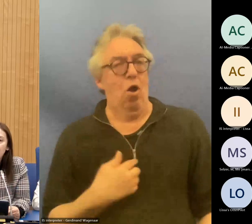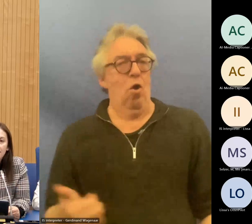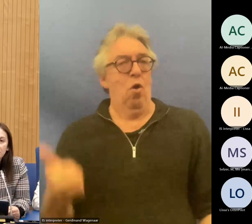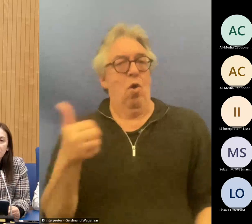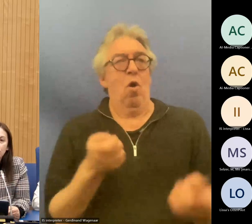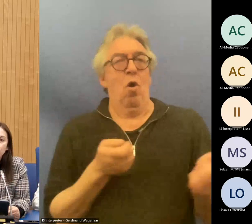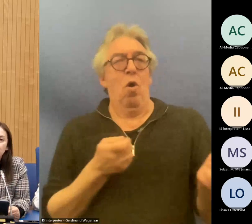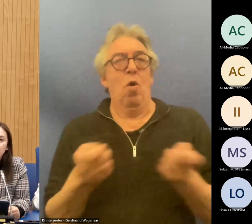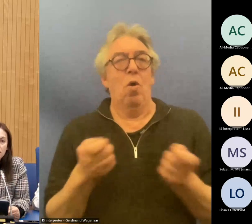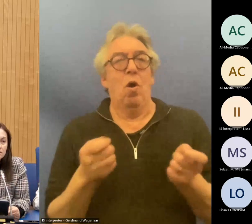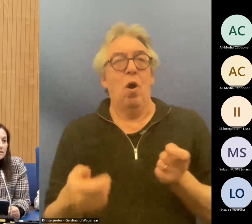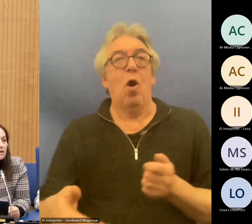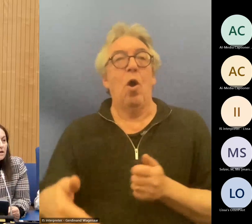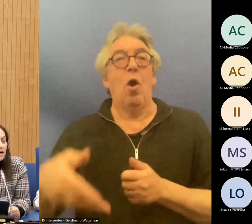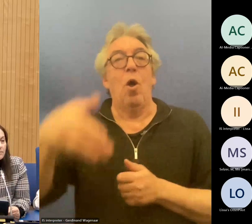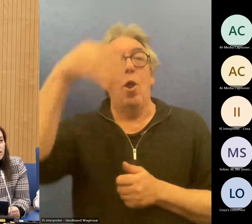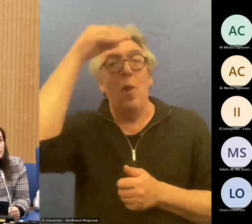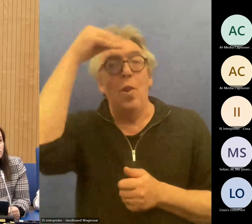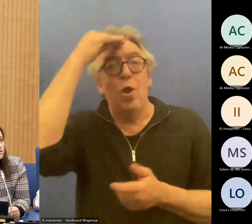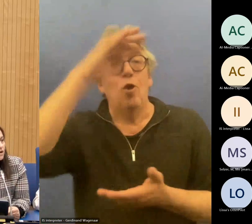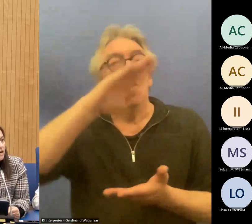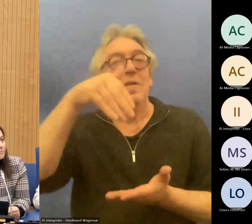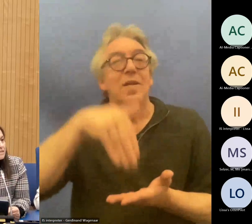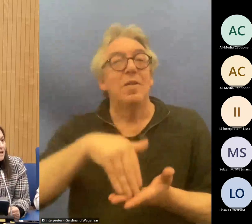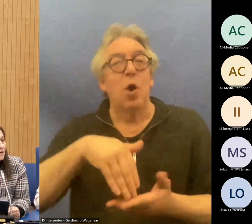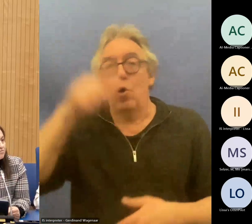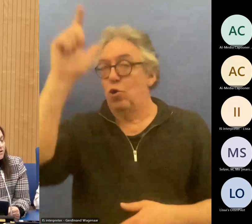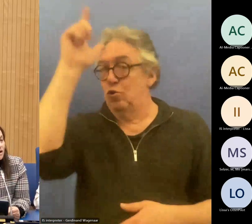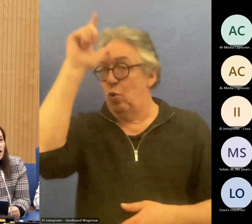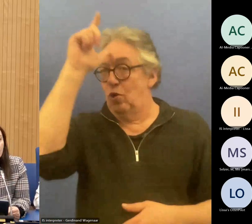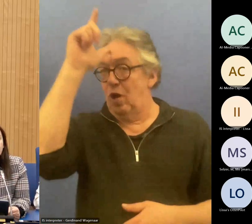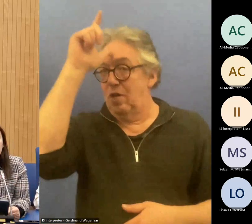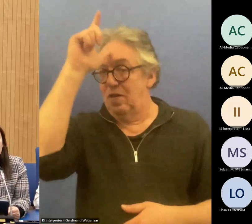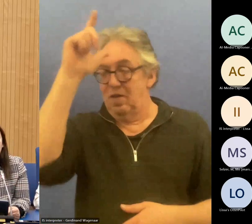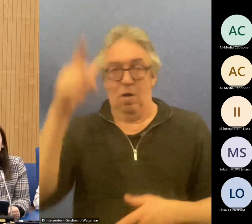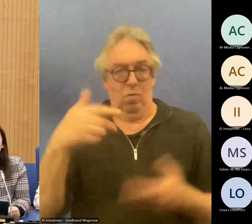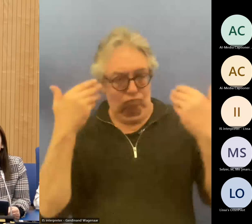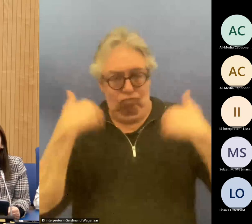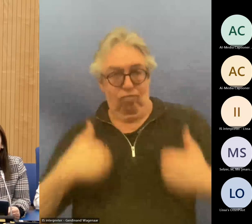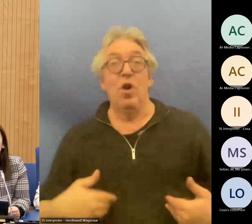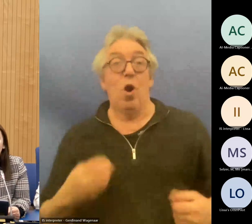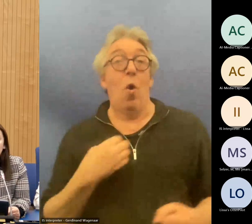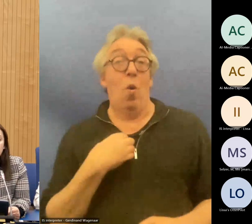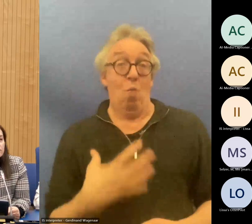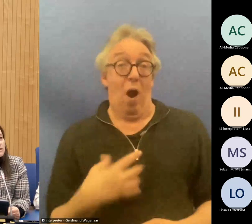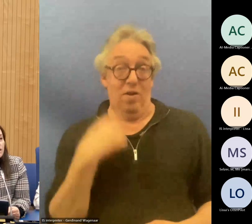King's Academy in Jordan. I'm going to describe myself. I'm a white lady